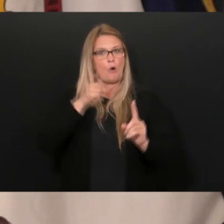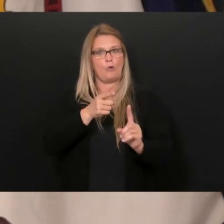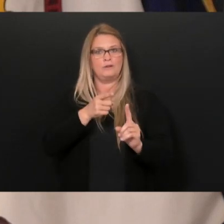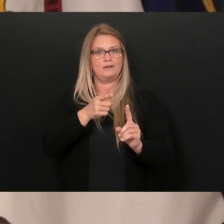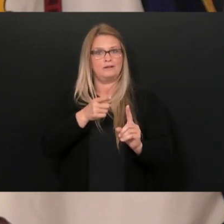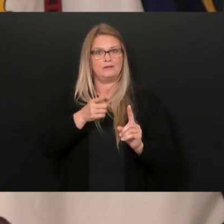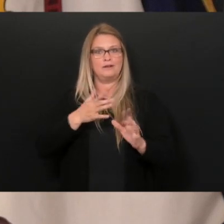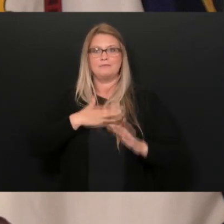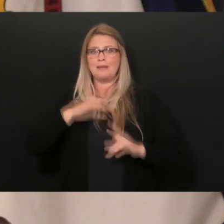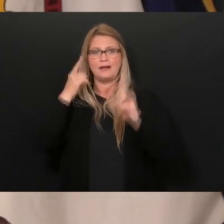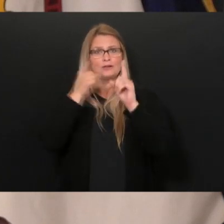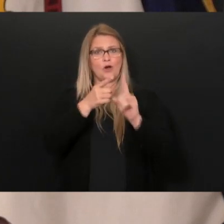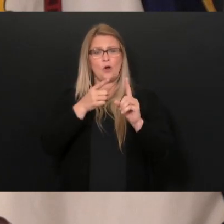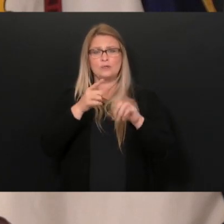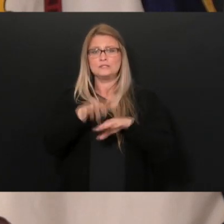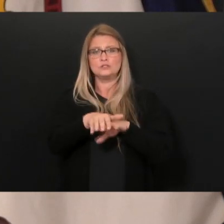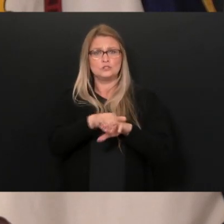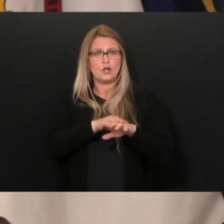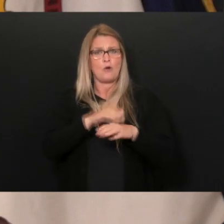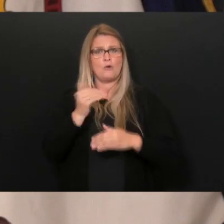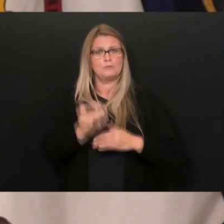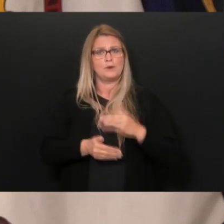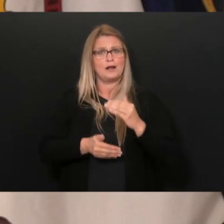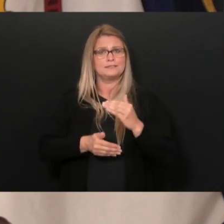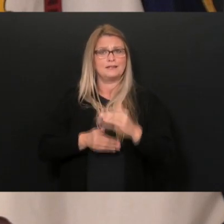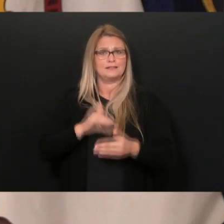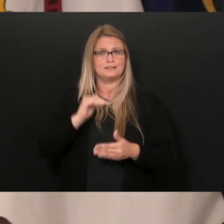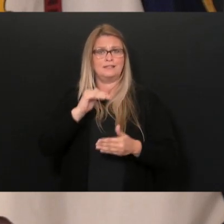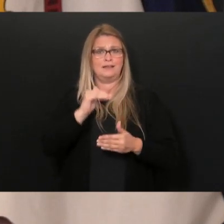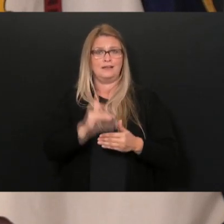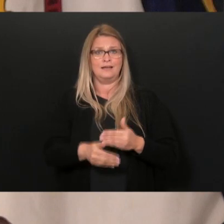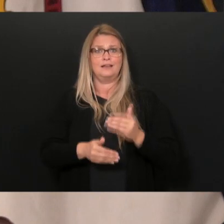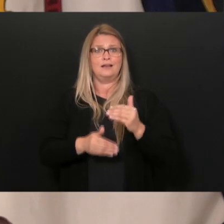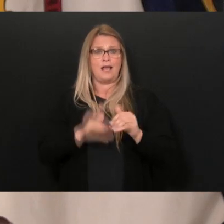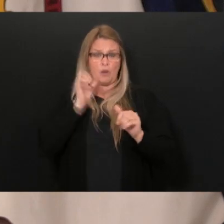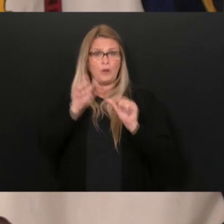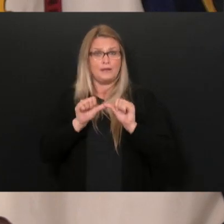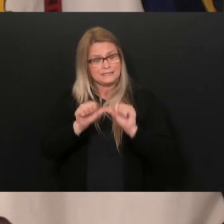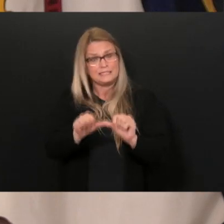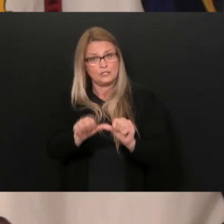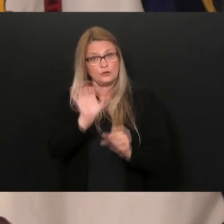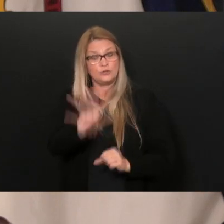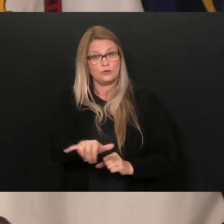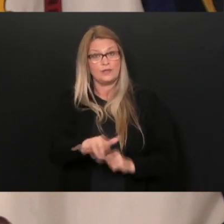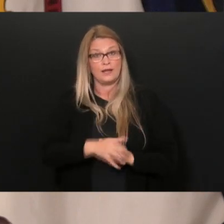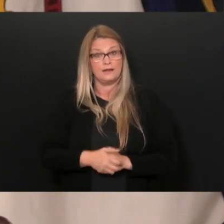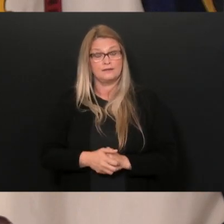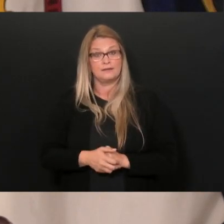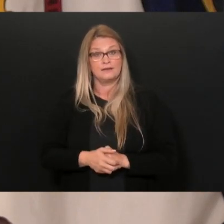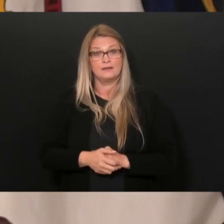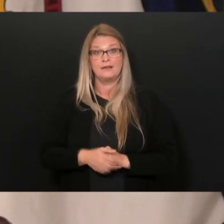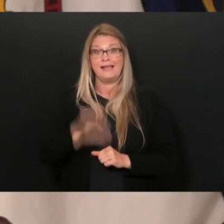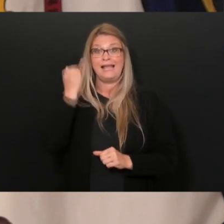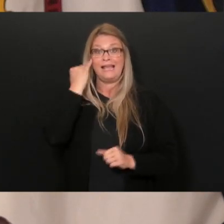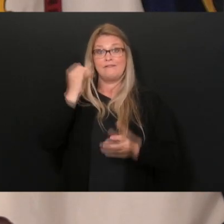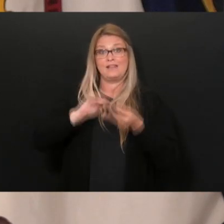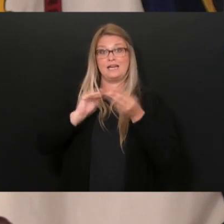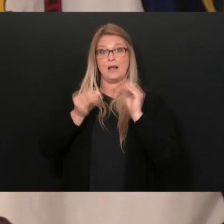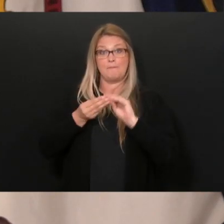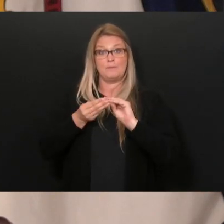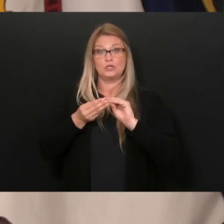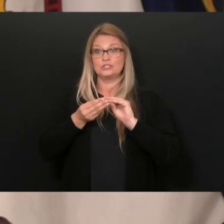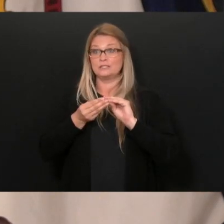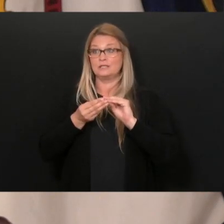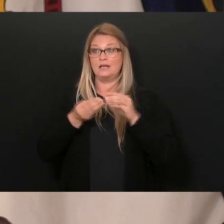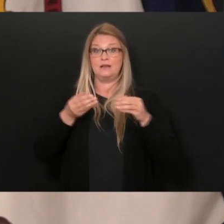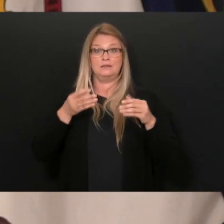going absolute baby steps, and we're going to continue to do that and everything. And as we continue to move forward, if our numbers and everything, you know,